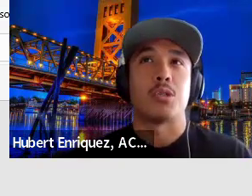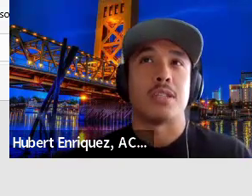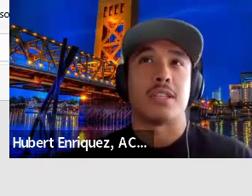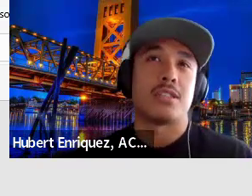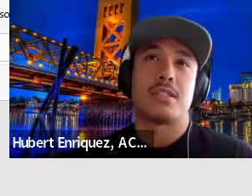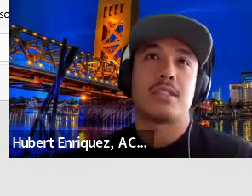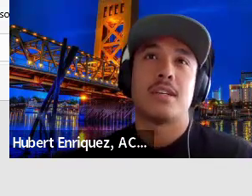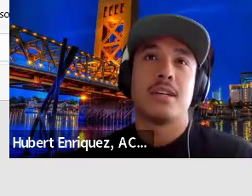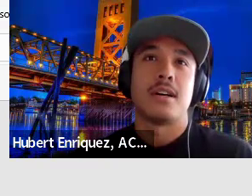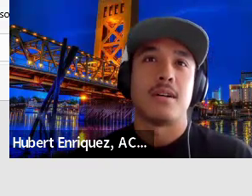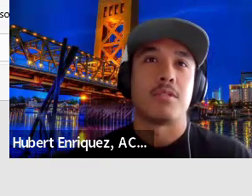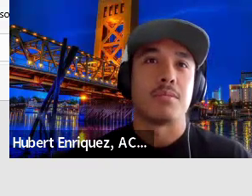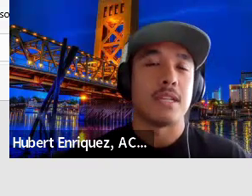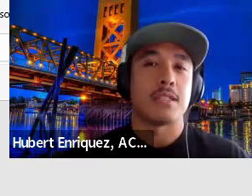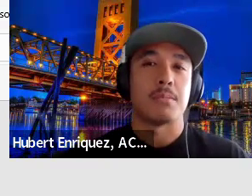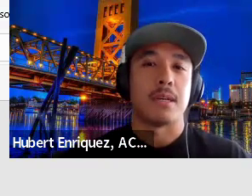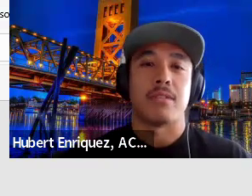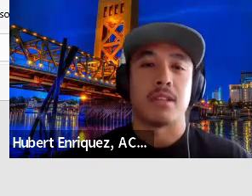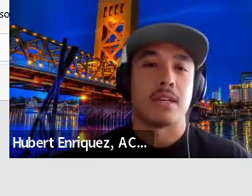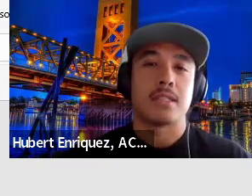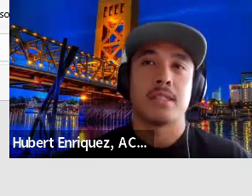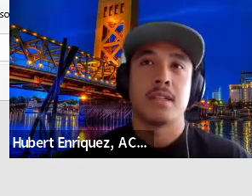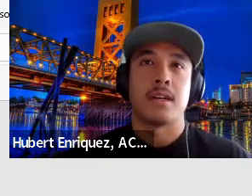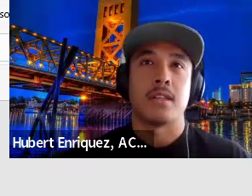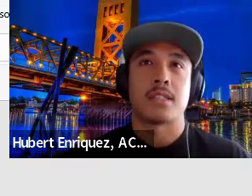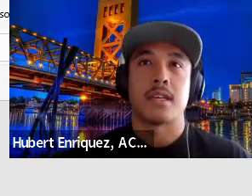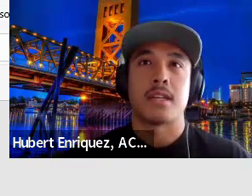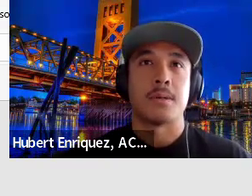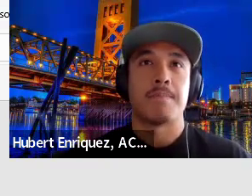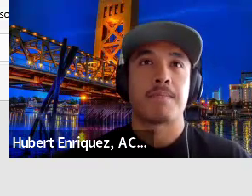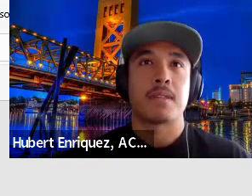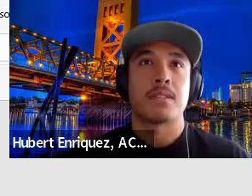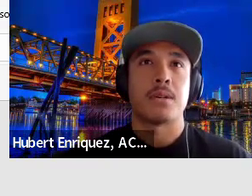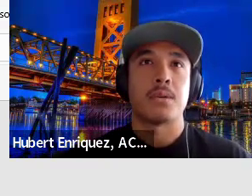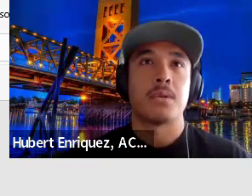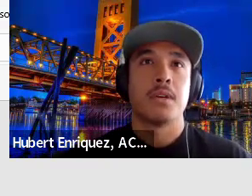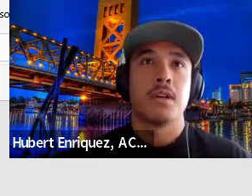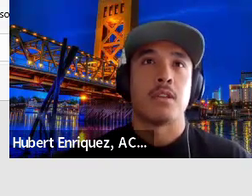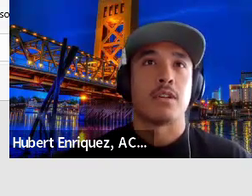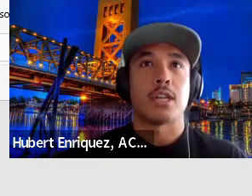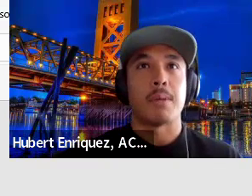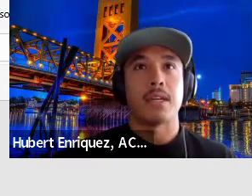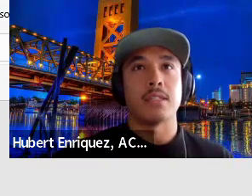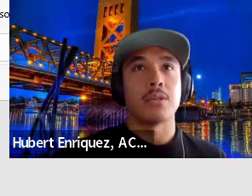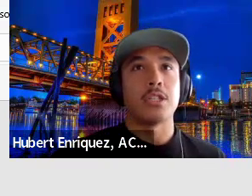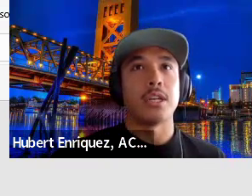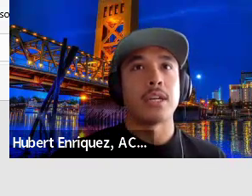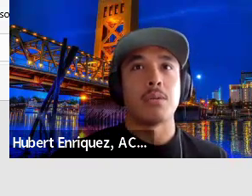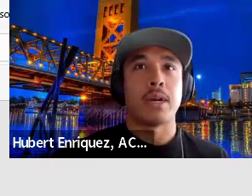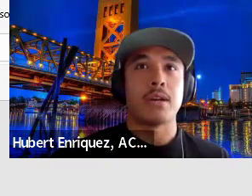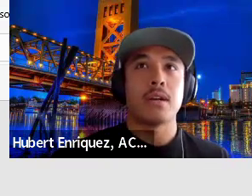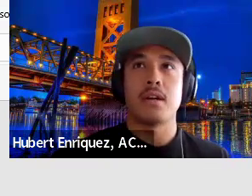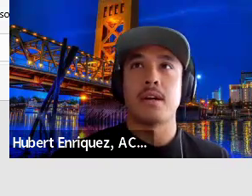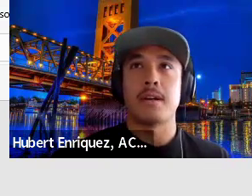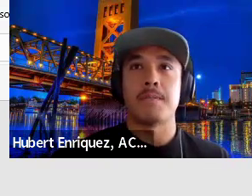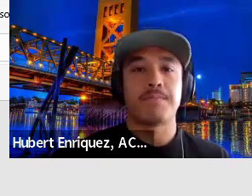once we get all translations from DDS, but nevertheless, let's get into it. So the first topic is the Great